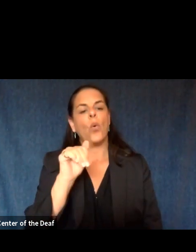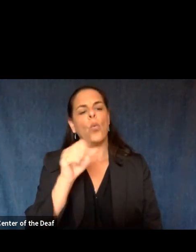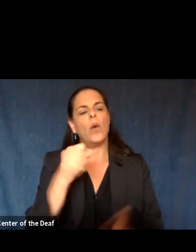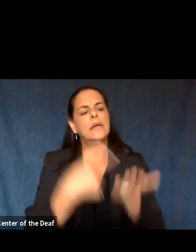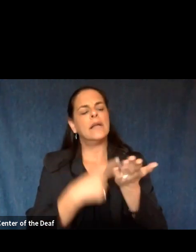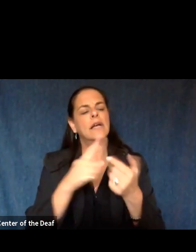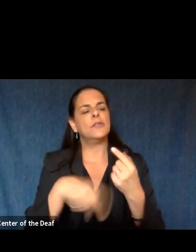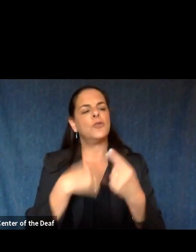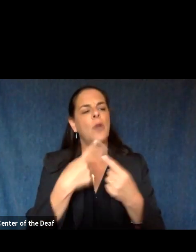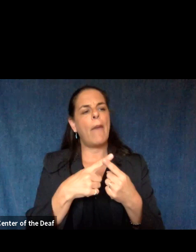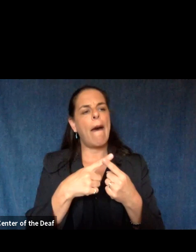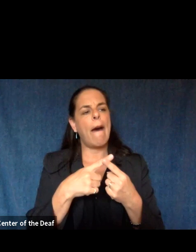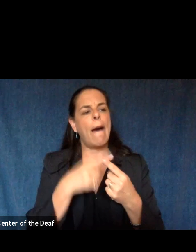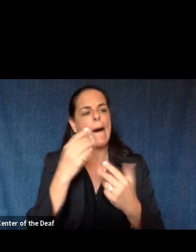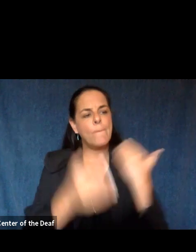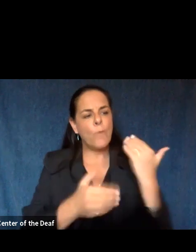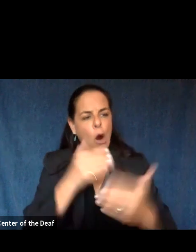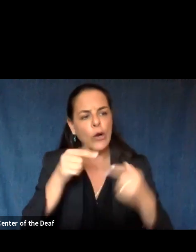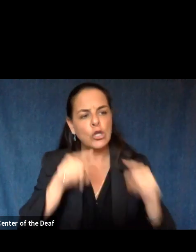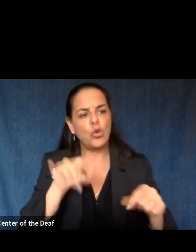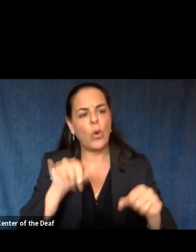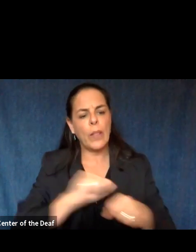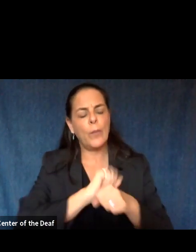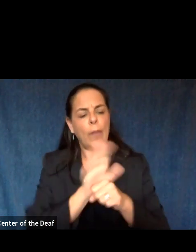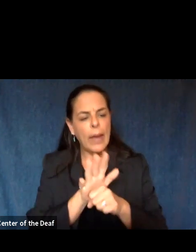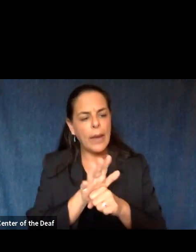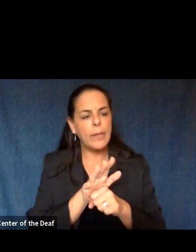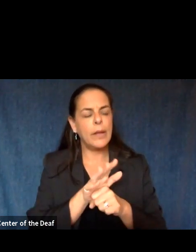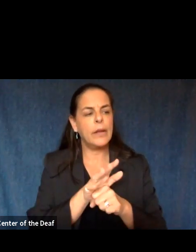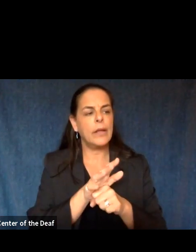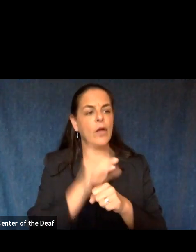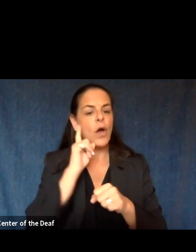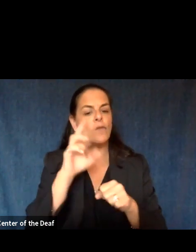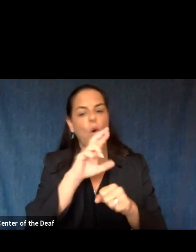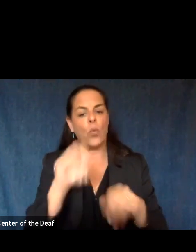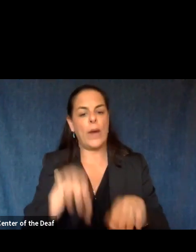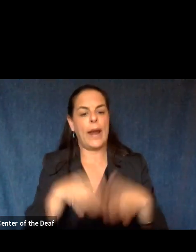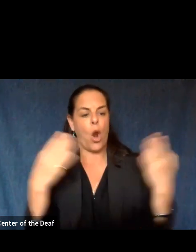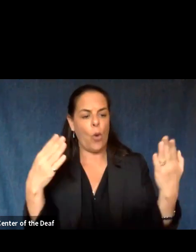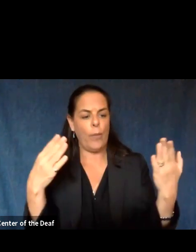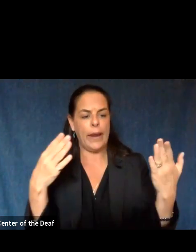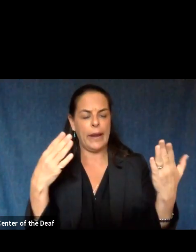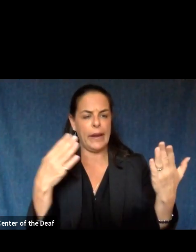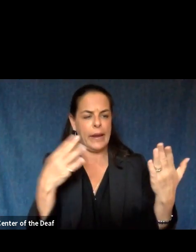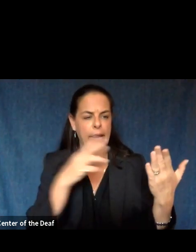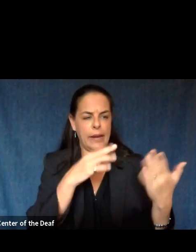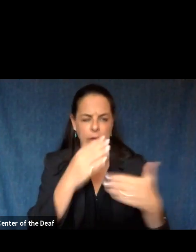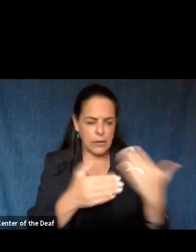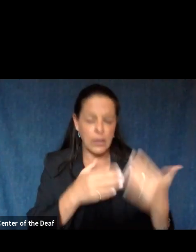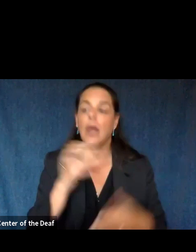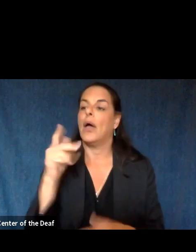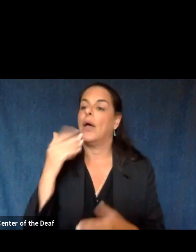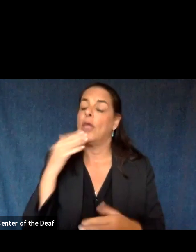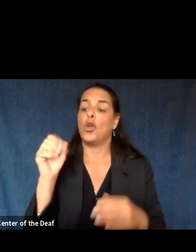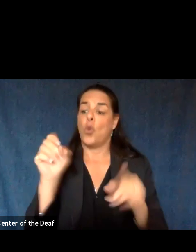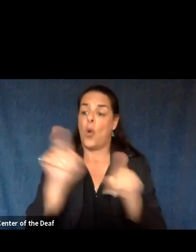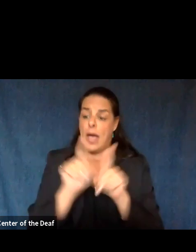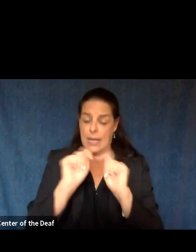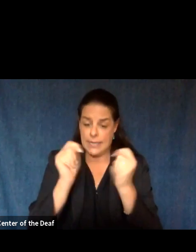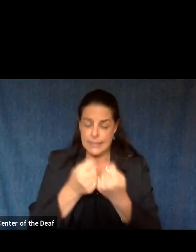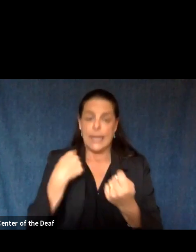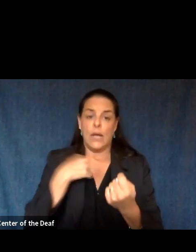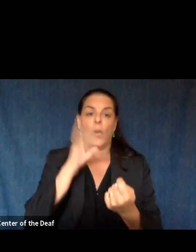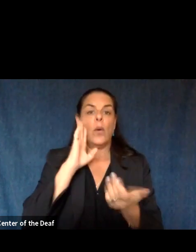framing progress during the pandemic, restrictions, openings, measures of progress. Thank you. So as a team, we're going to be talking about